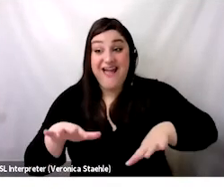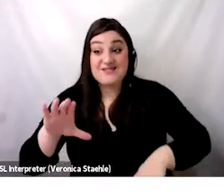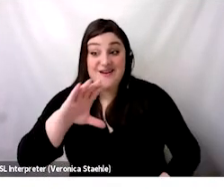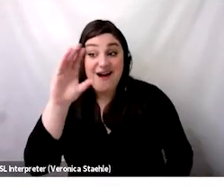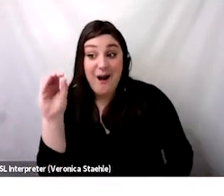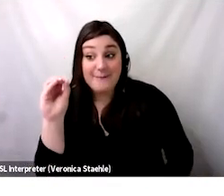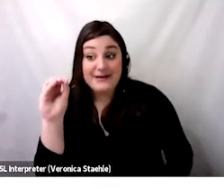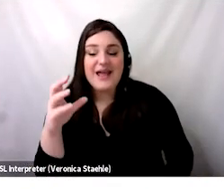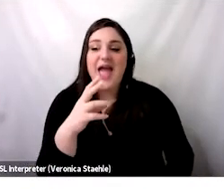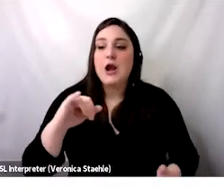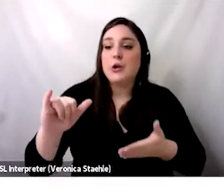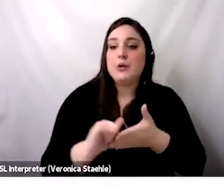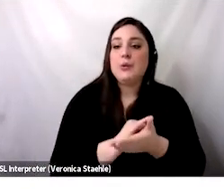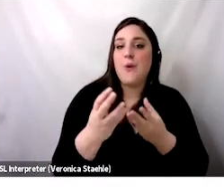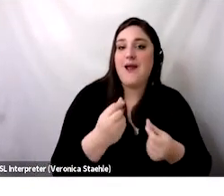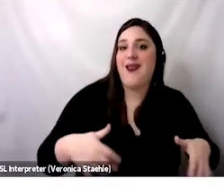Land Company.